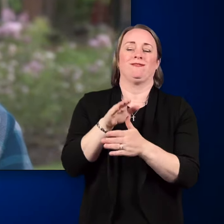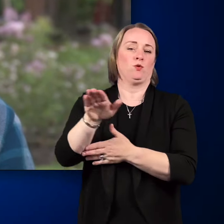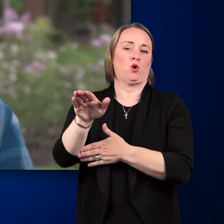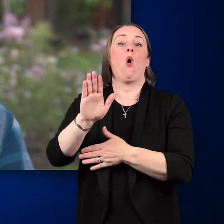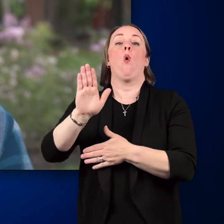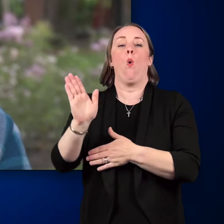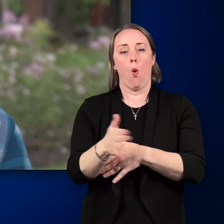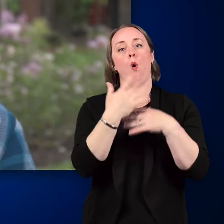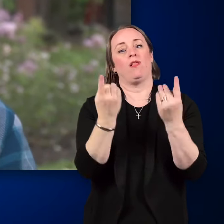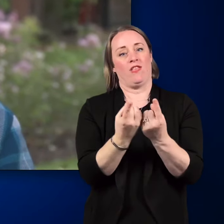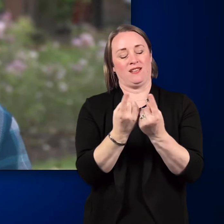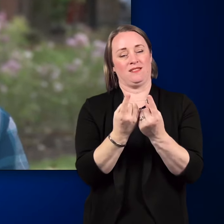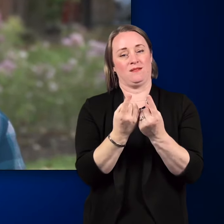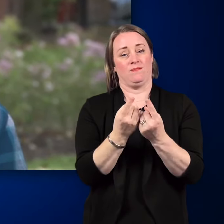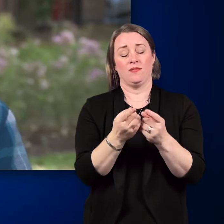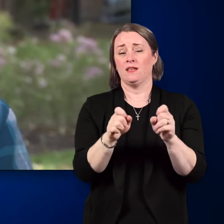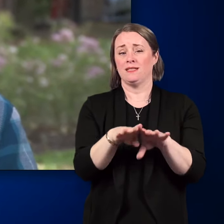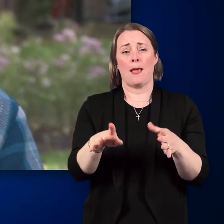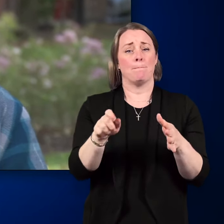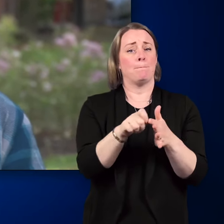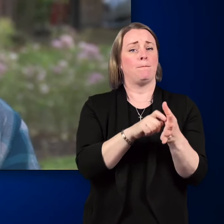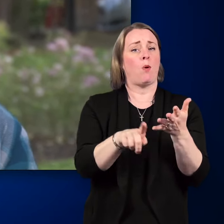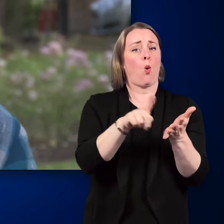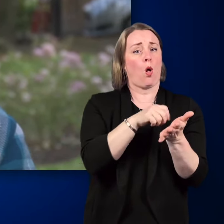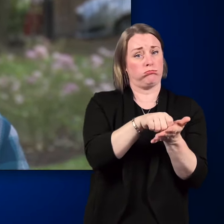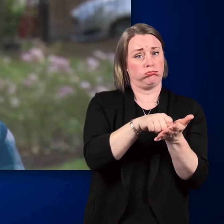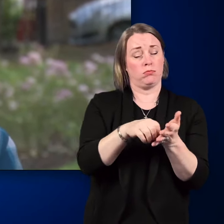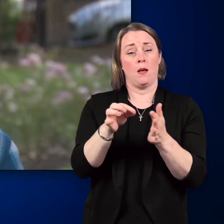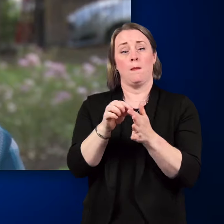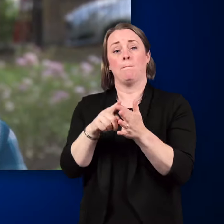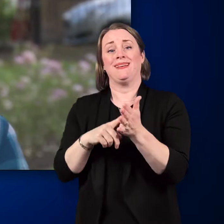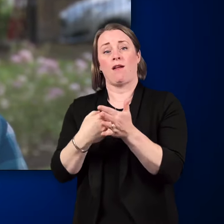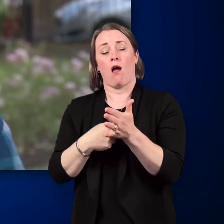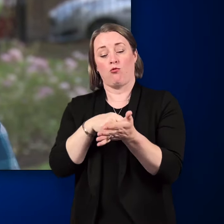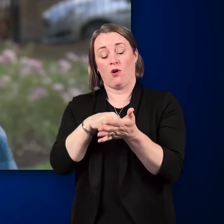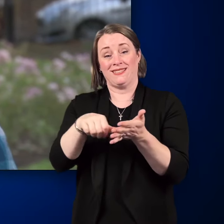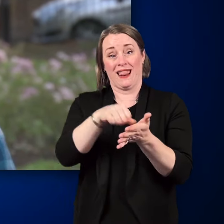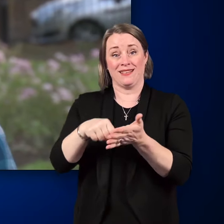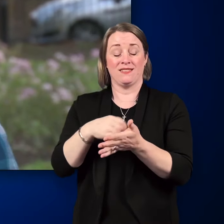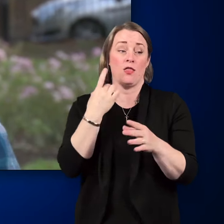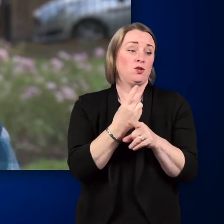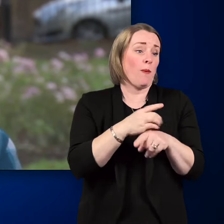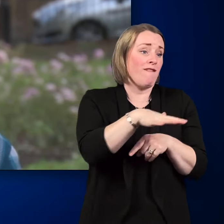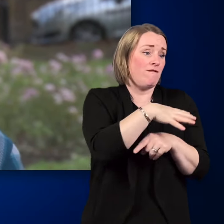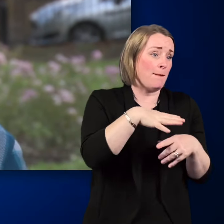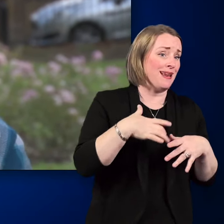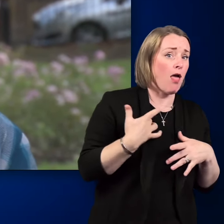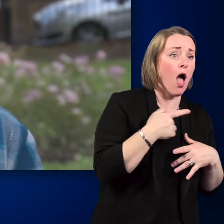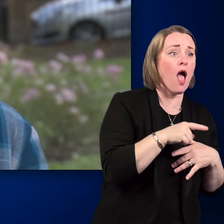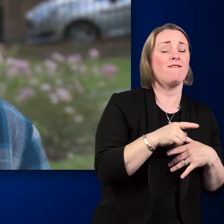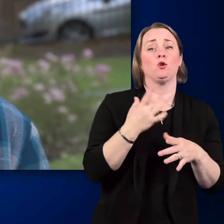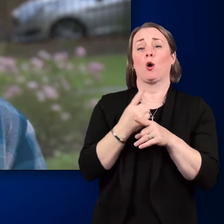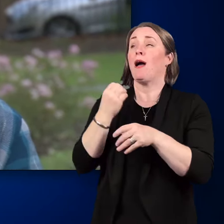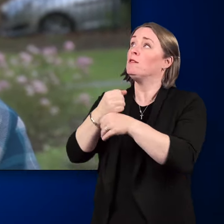so Paul and Peter in their letters, they again talk about family life. They talk about relations to government, how we're to